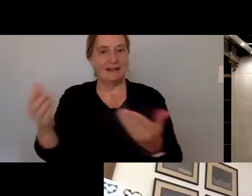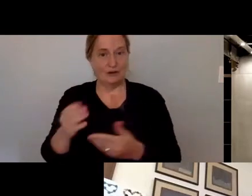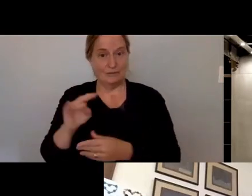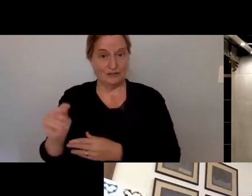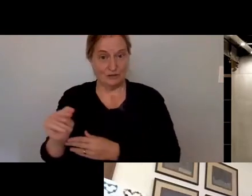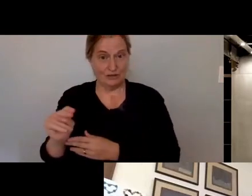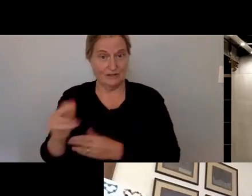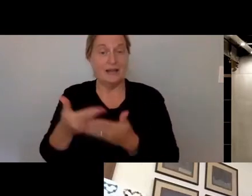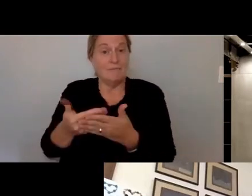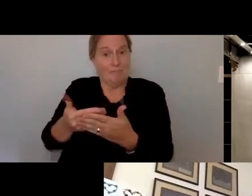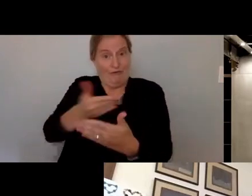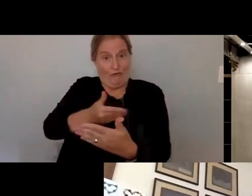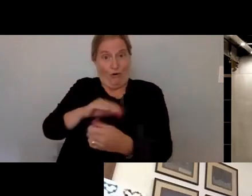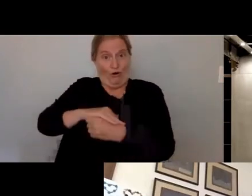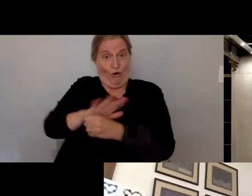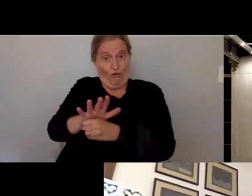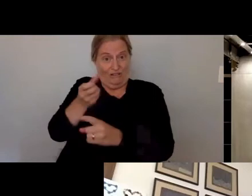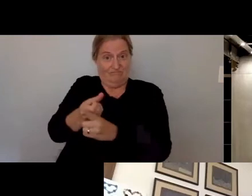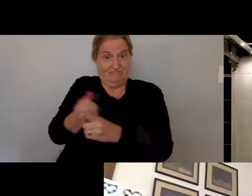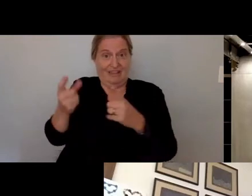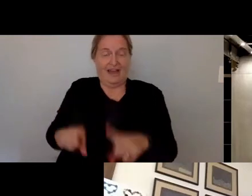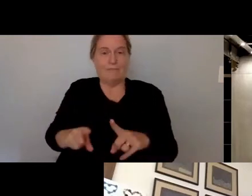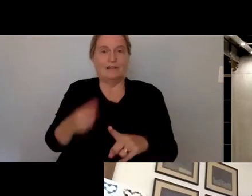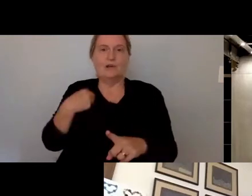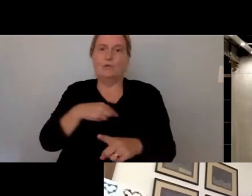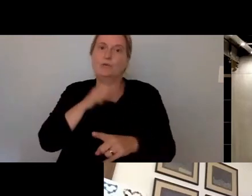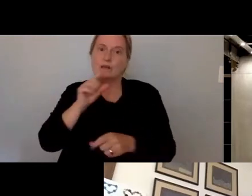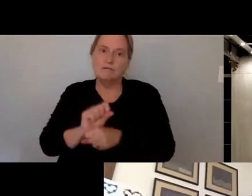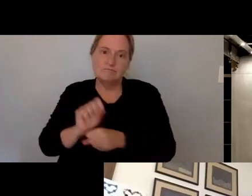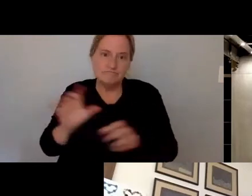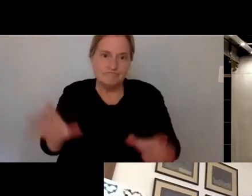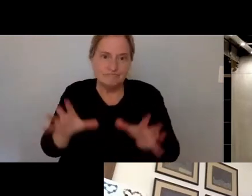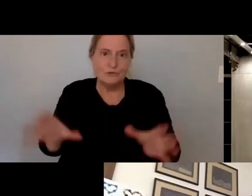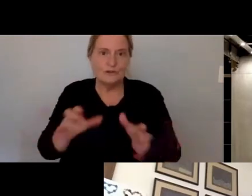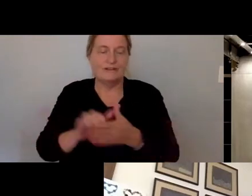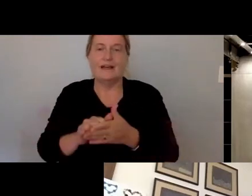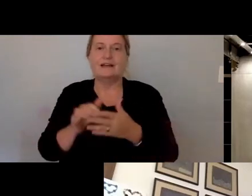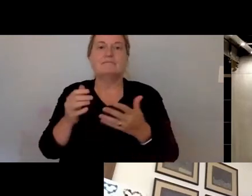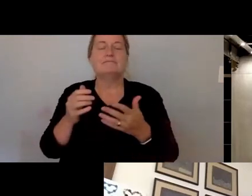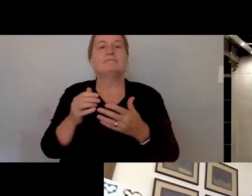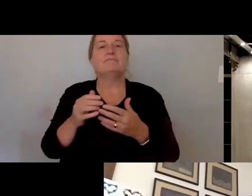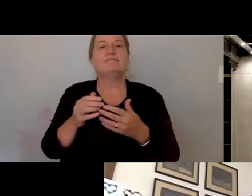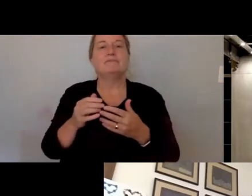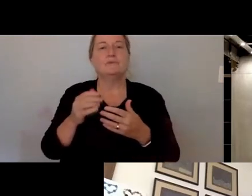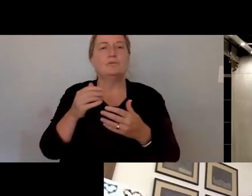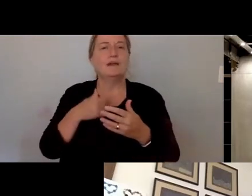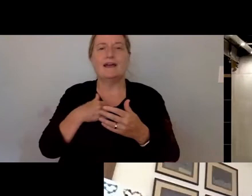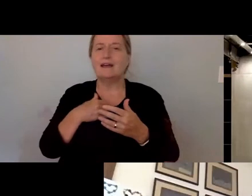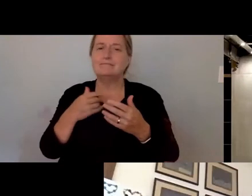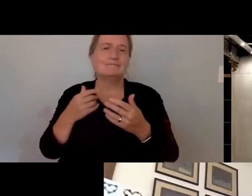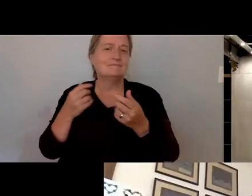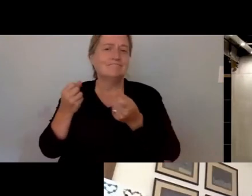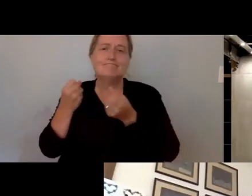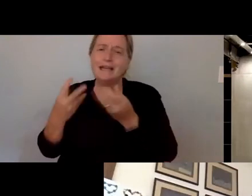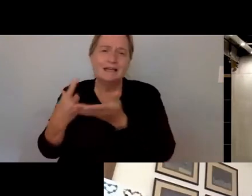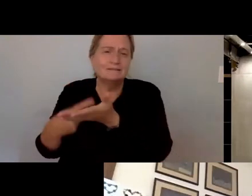on. We had hundreds of hours of conversations. Bobby Silverstein was deeply involved. We have thousands of emails that we